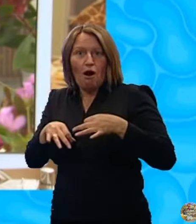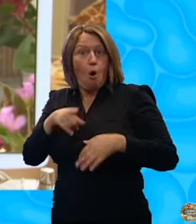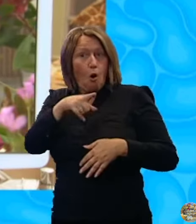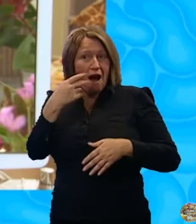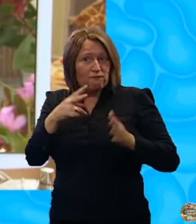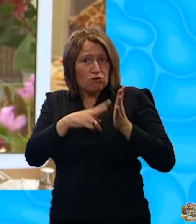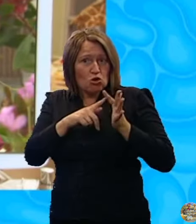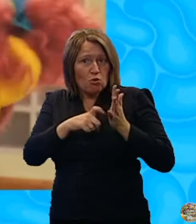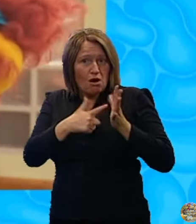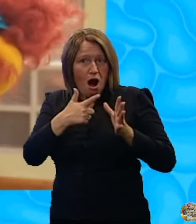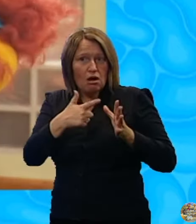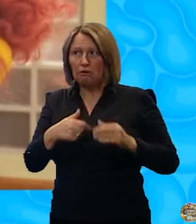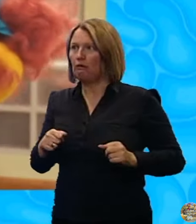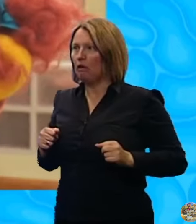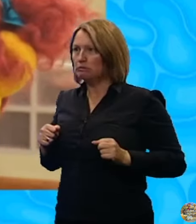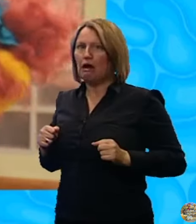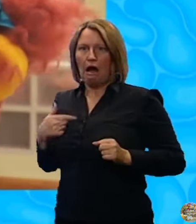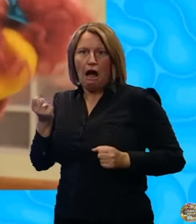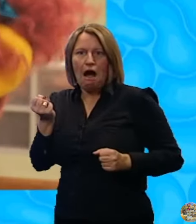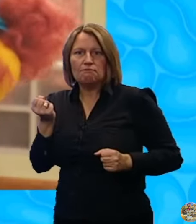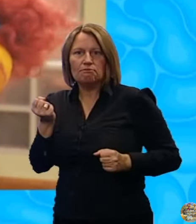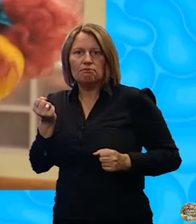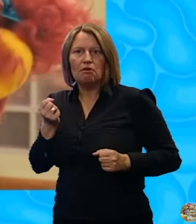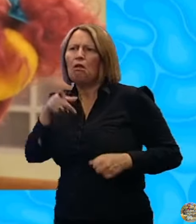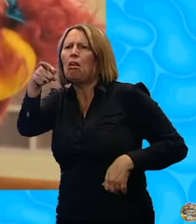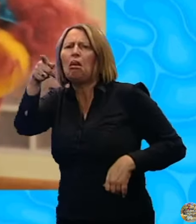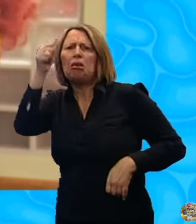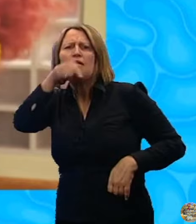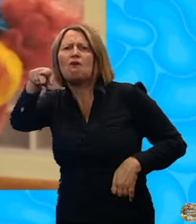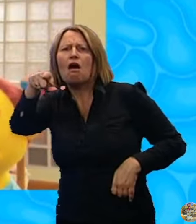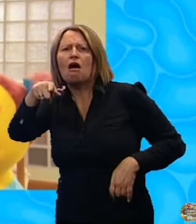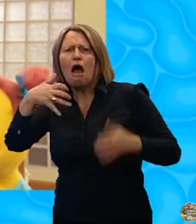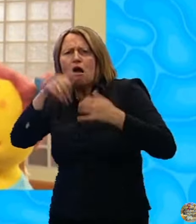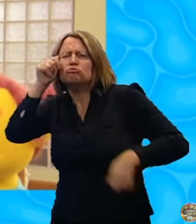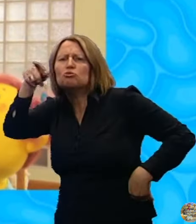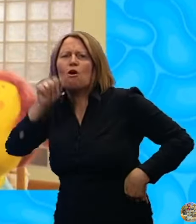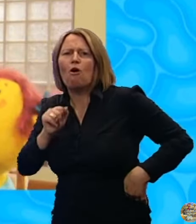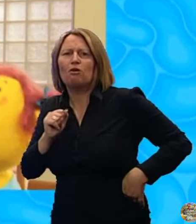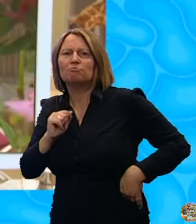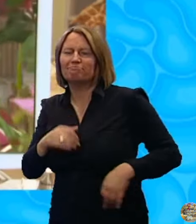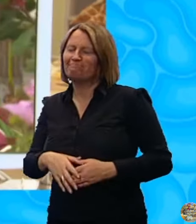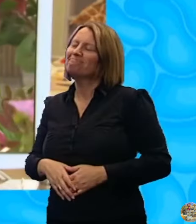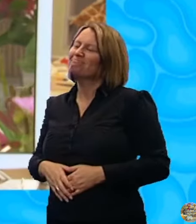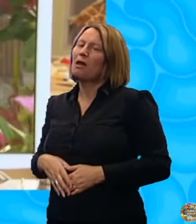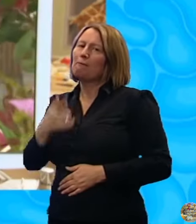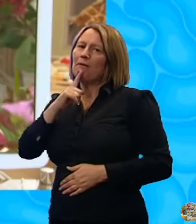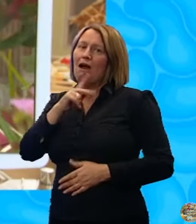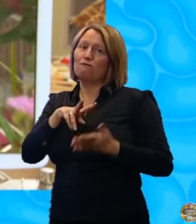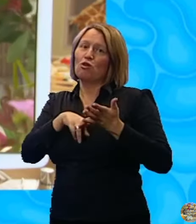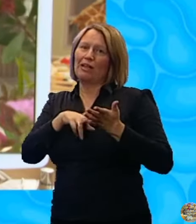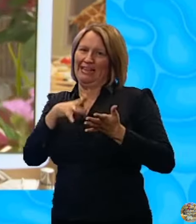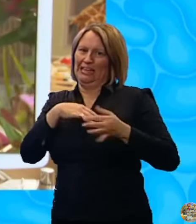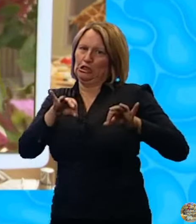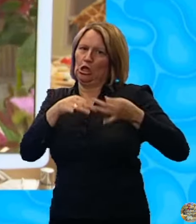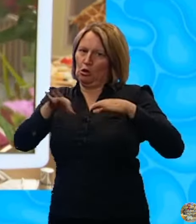Oh, have you got a veruca? Yes, yes, I have. You're so clever. How do you know? Because people that have